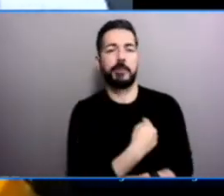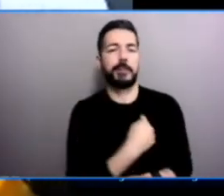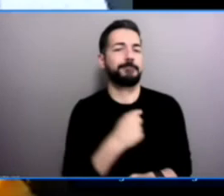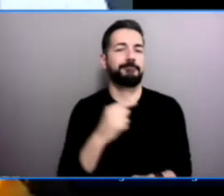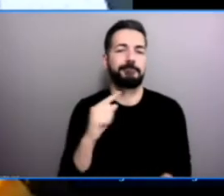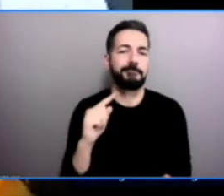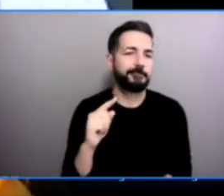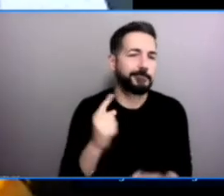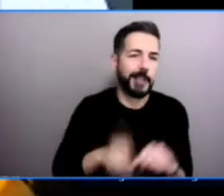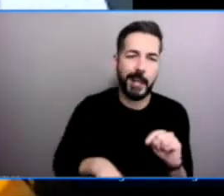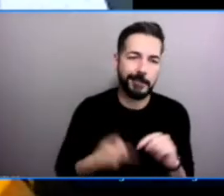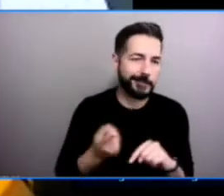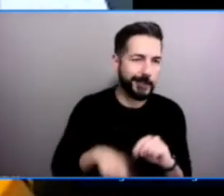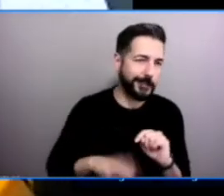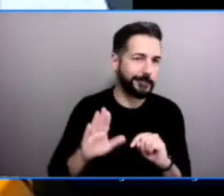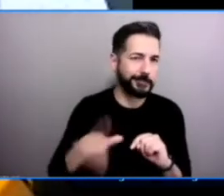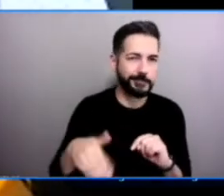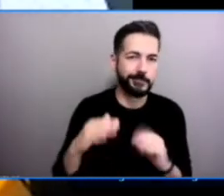constitution.